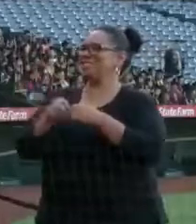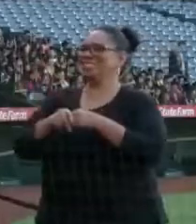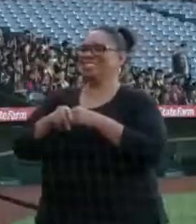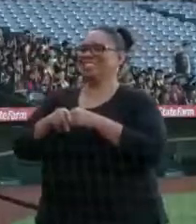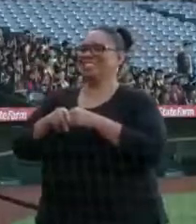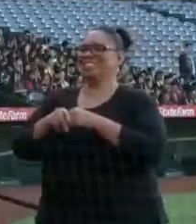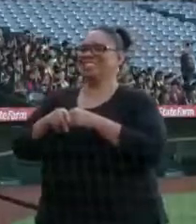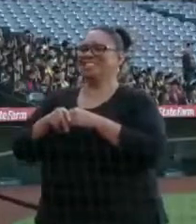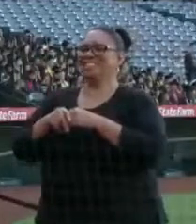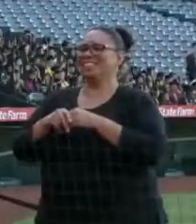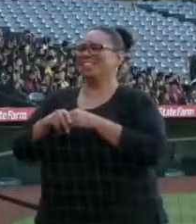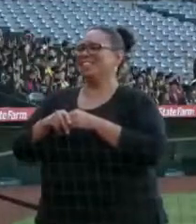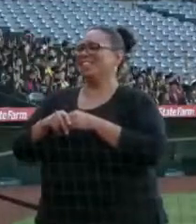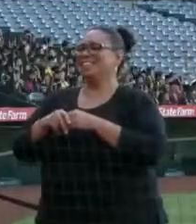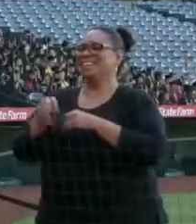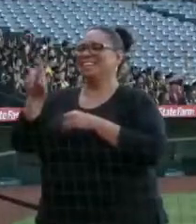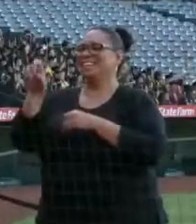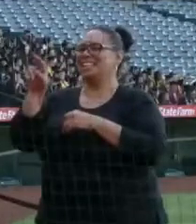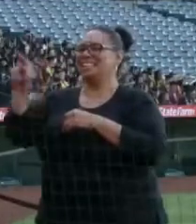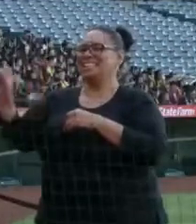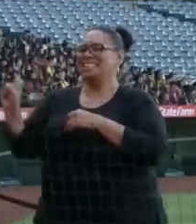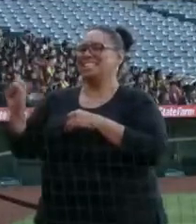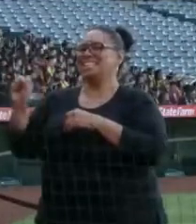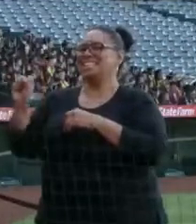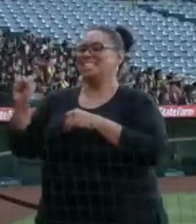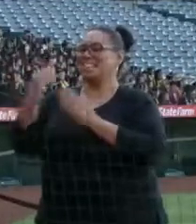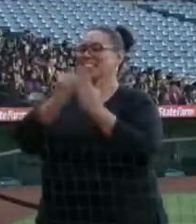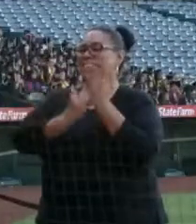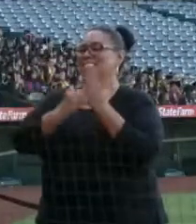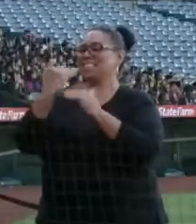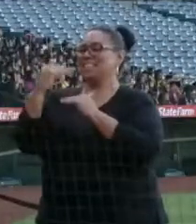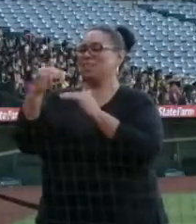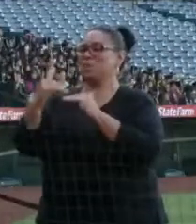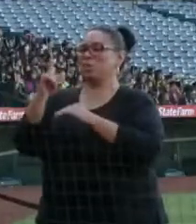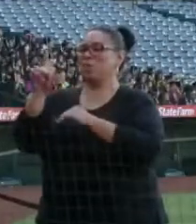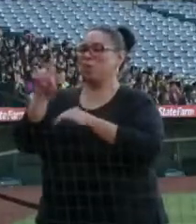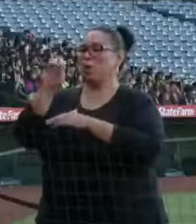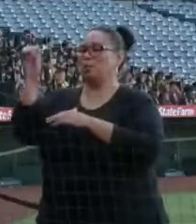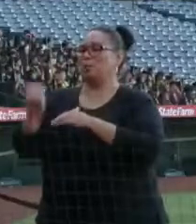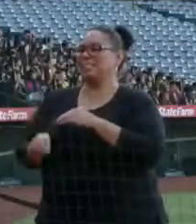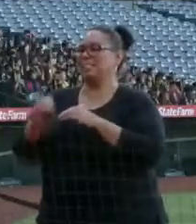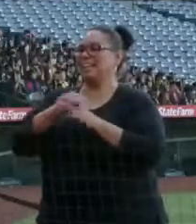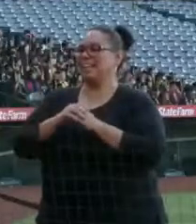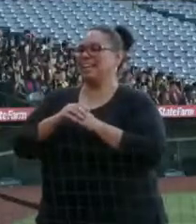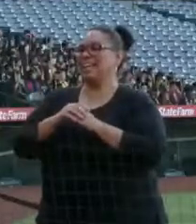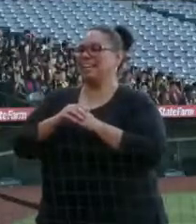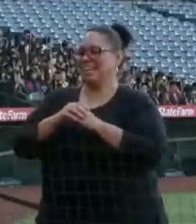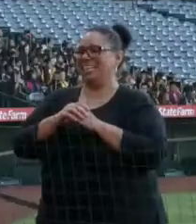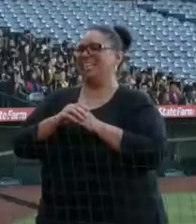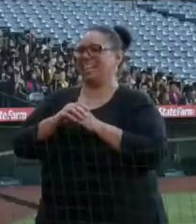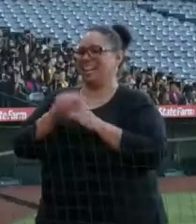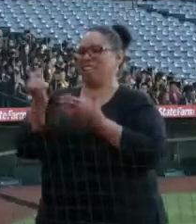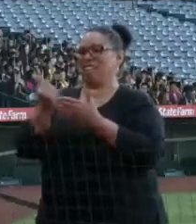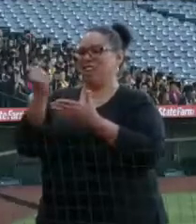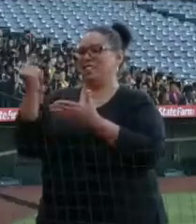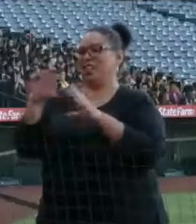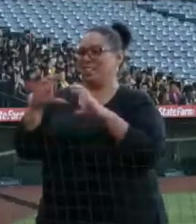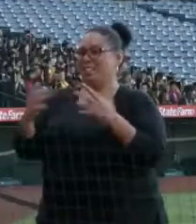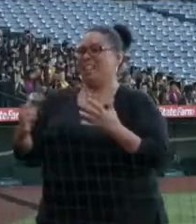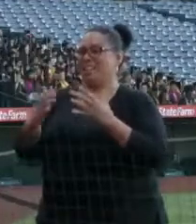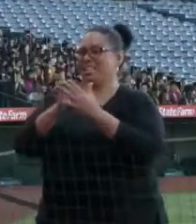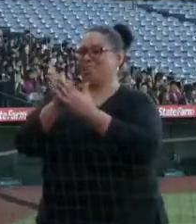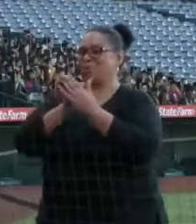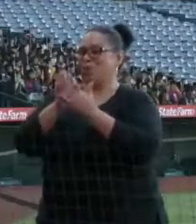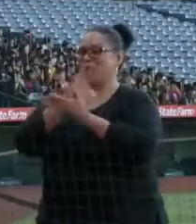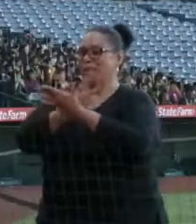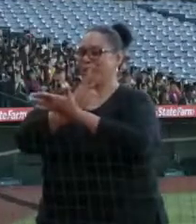artists. The Dean's List is limited to just 1% of the graduating class of those students pursuing a